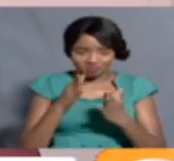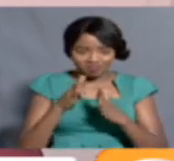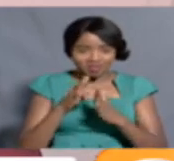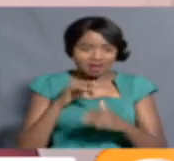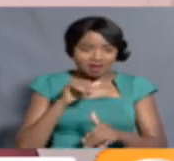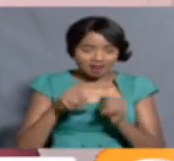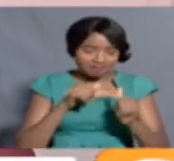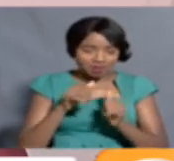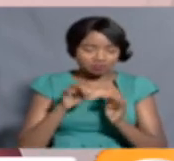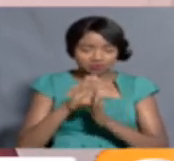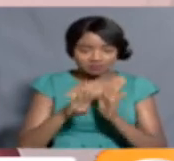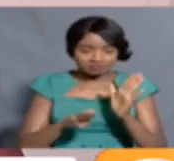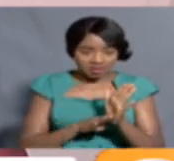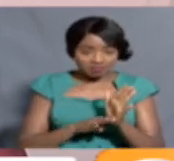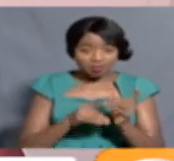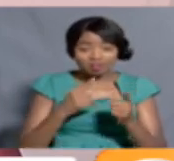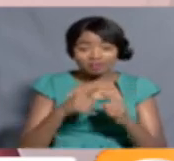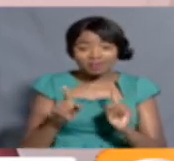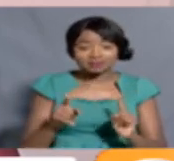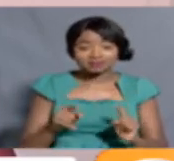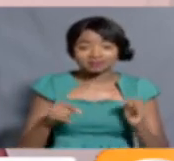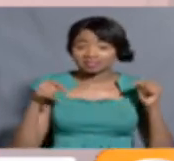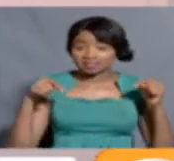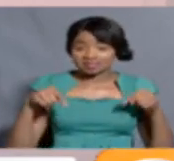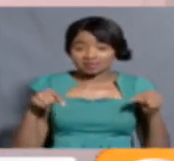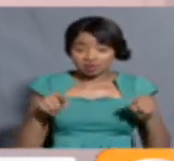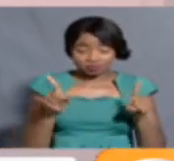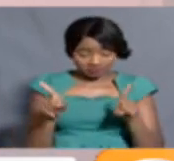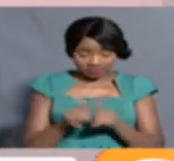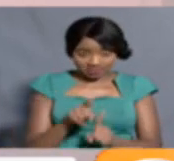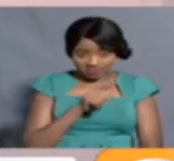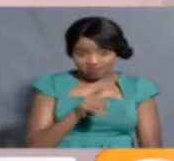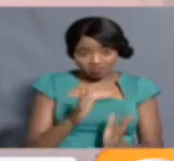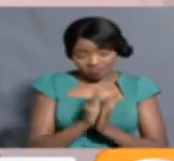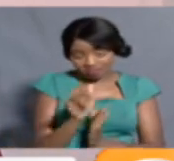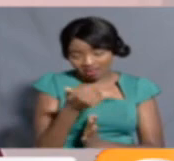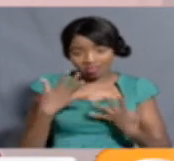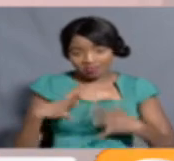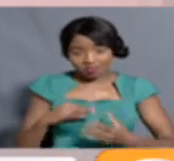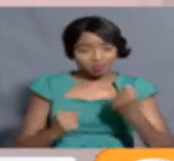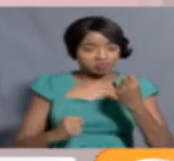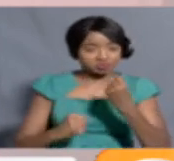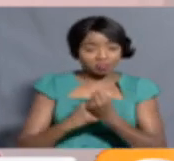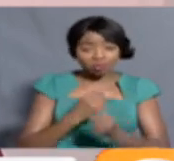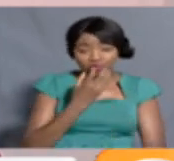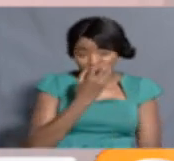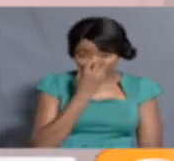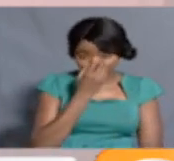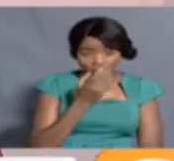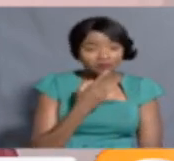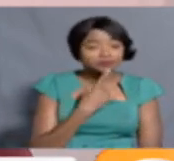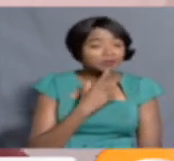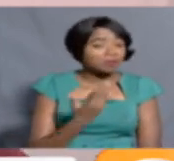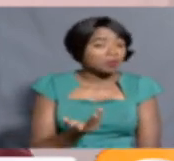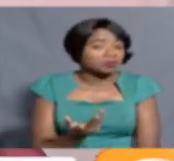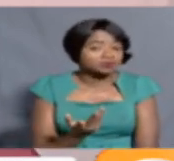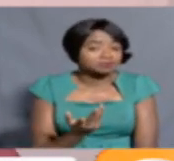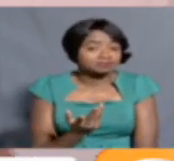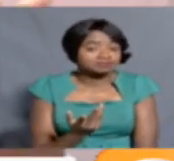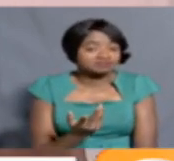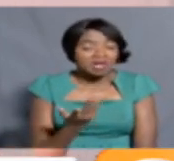because he and a few other people who support the deputy president have been saying that all